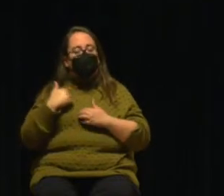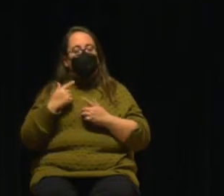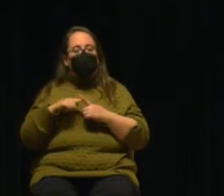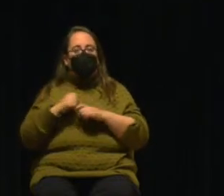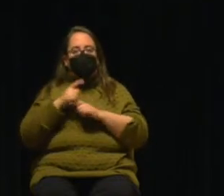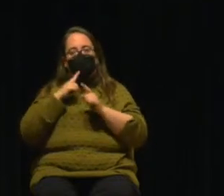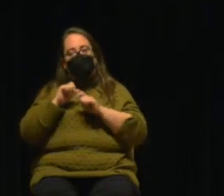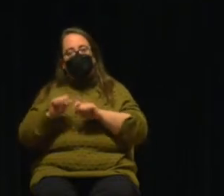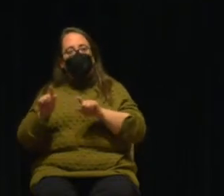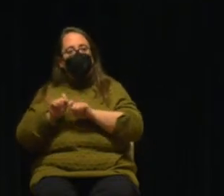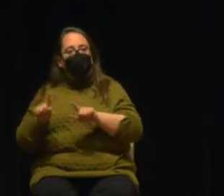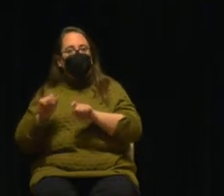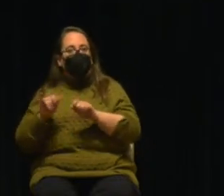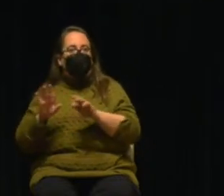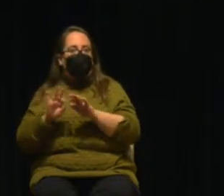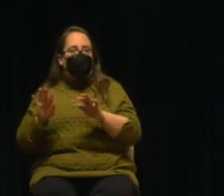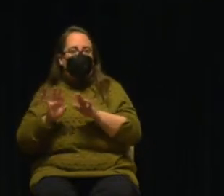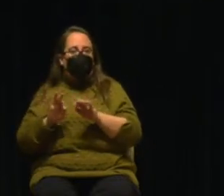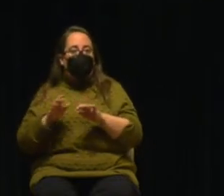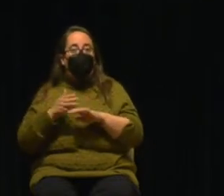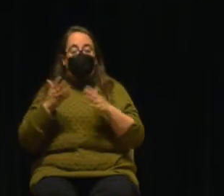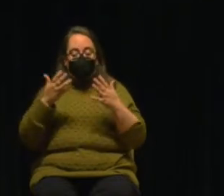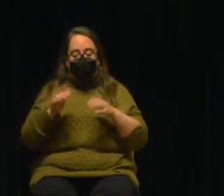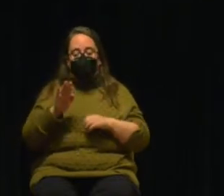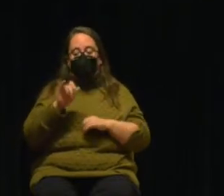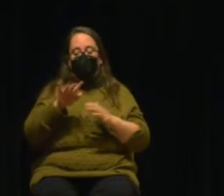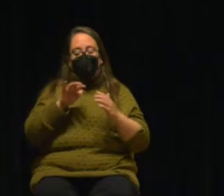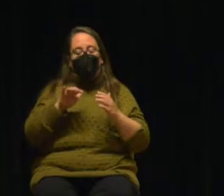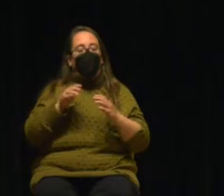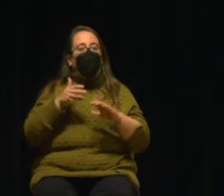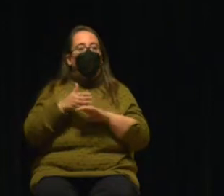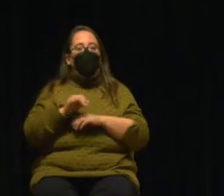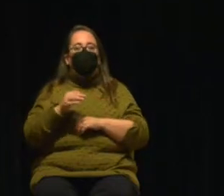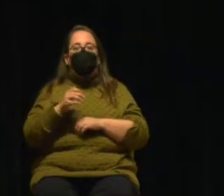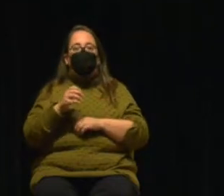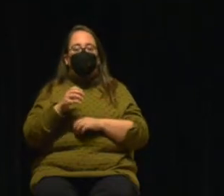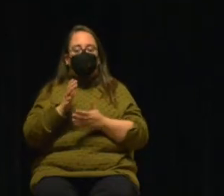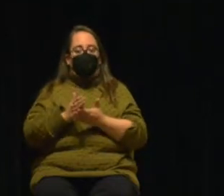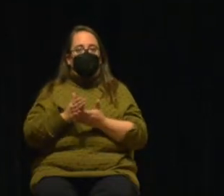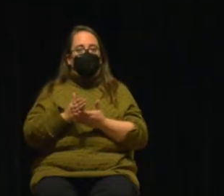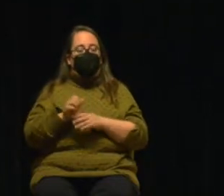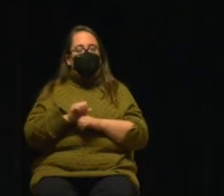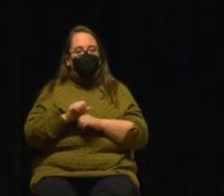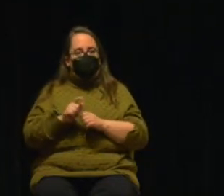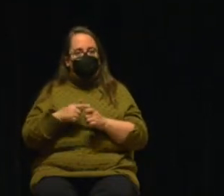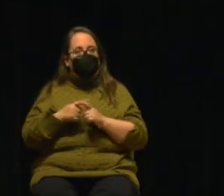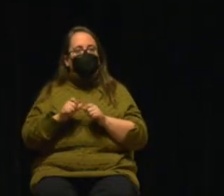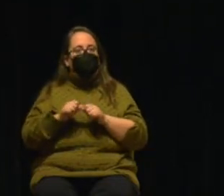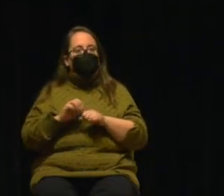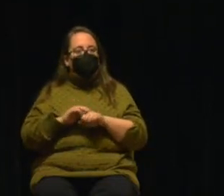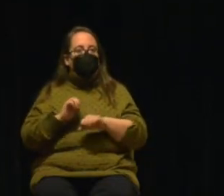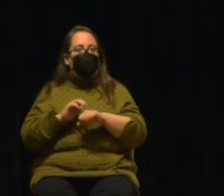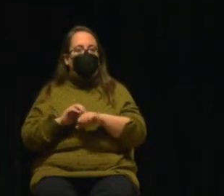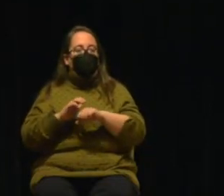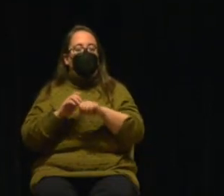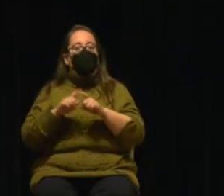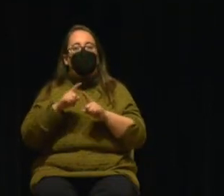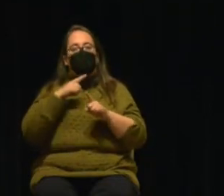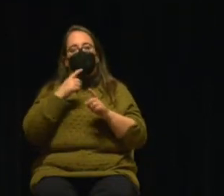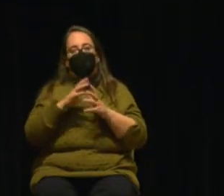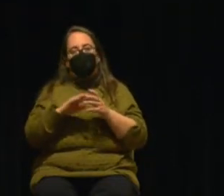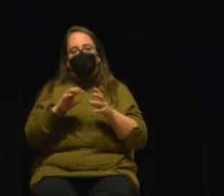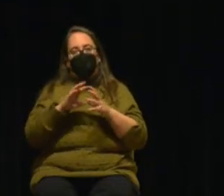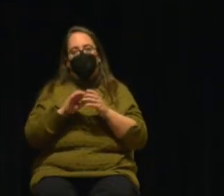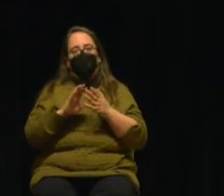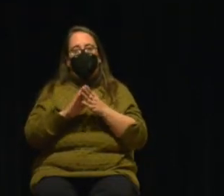out. Now, after the Civil War and after the abolition of slavery, Still was increasingly called upon to tell these stories.